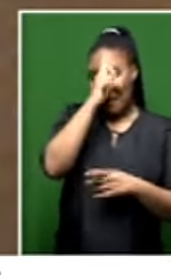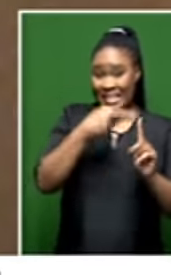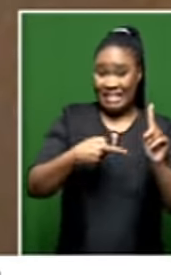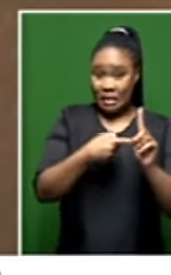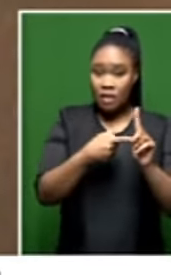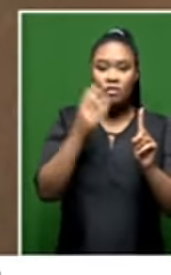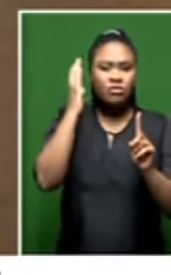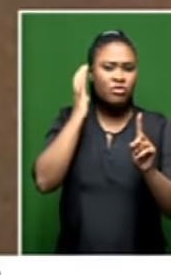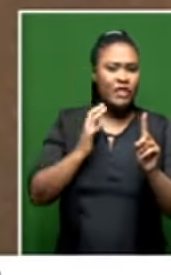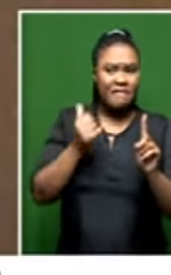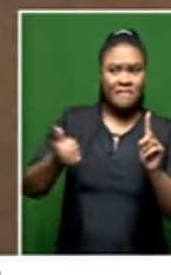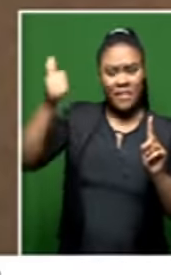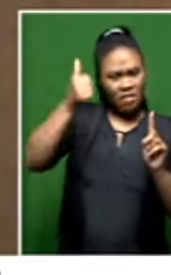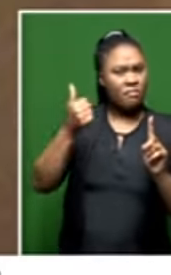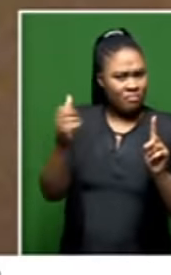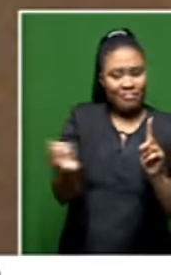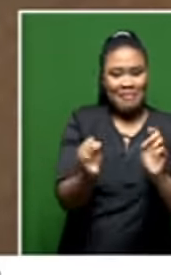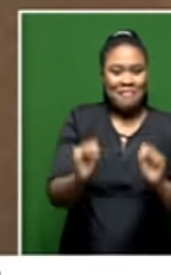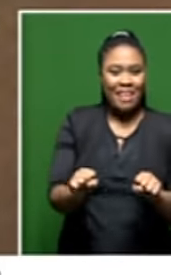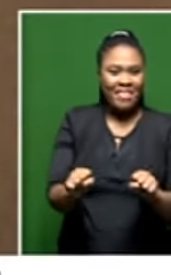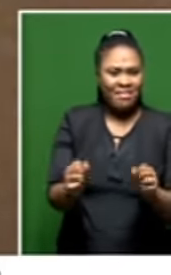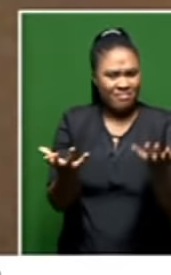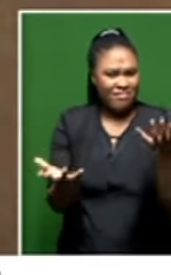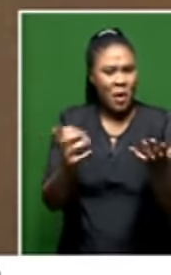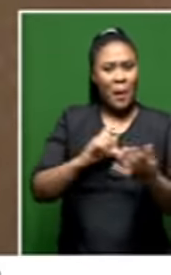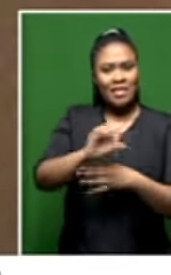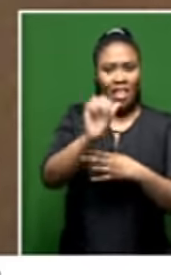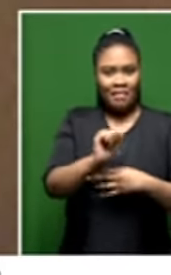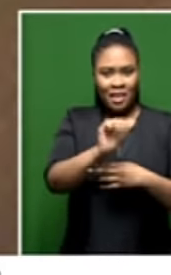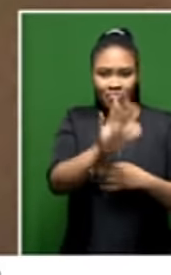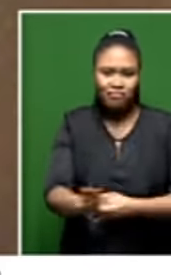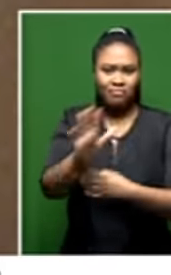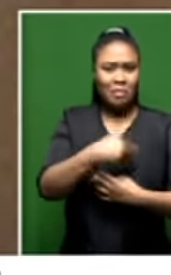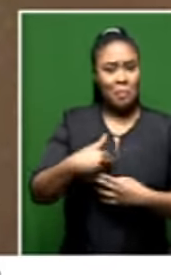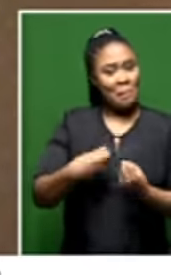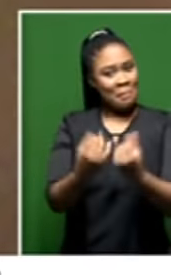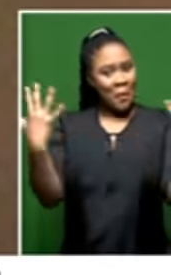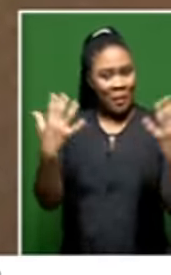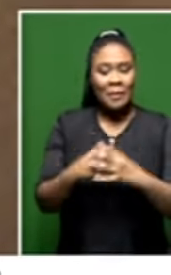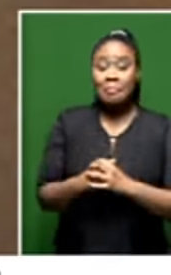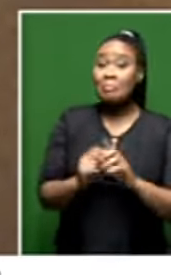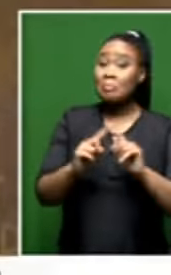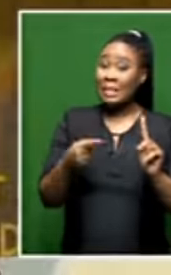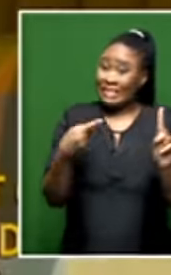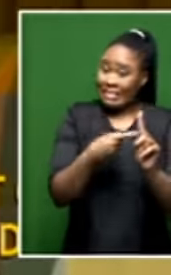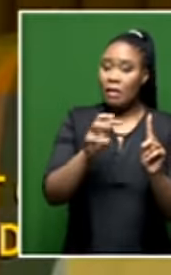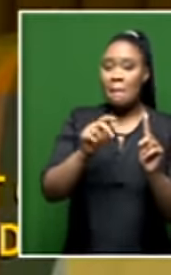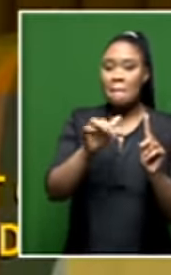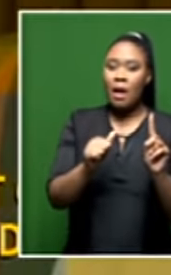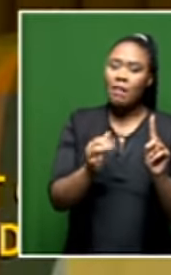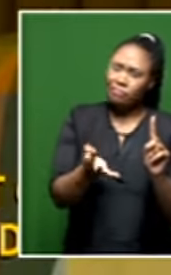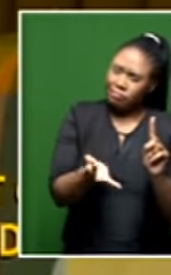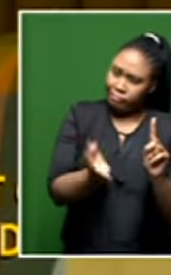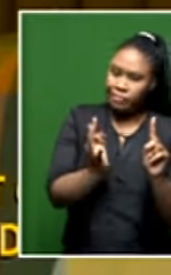factors that make Justice Maya an excellent candidate is that she has led